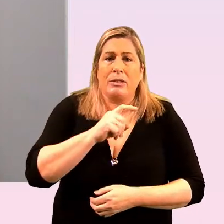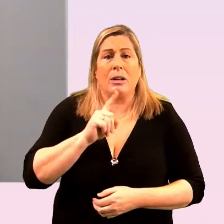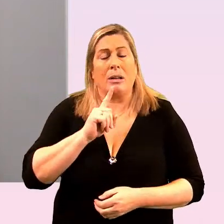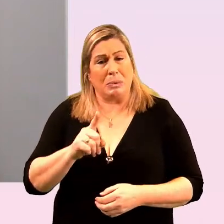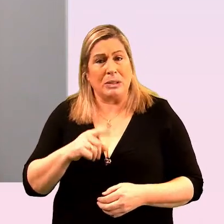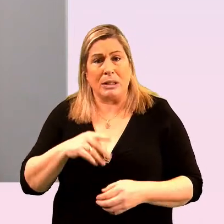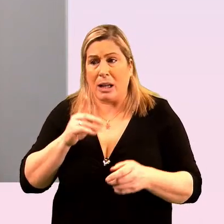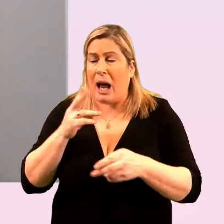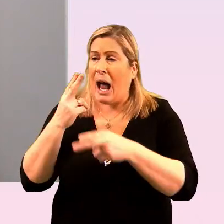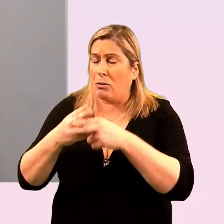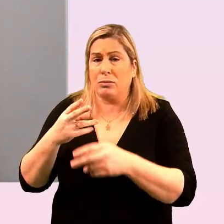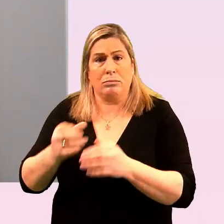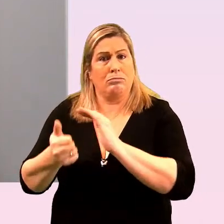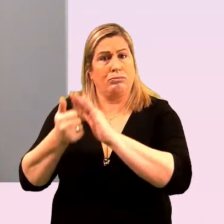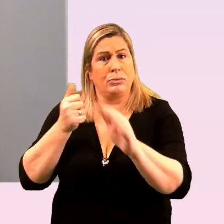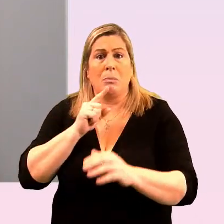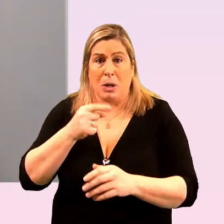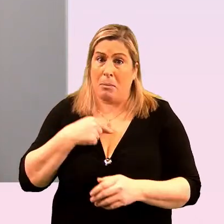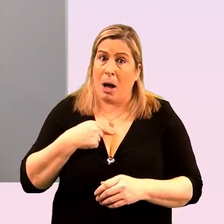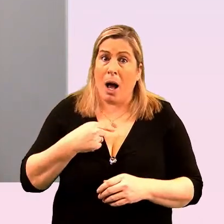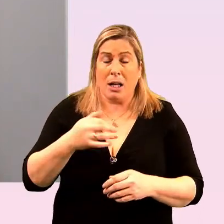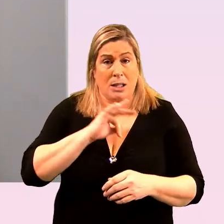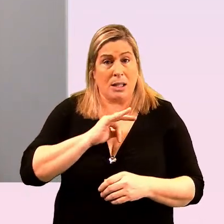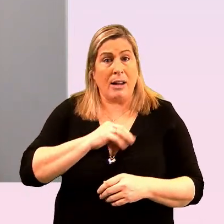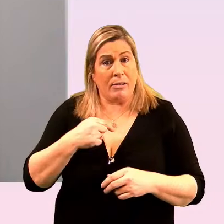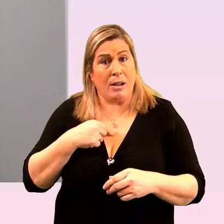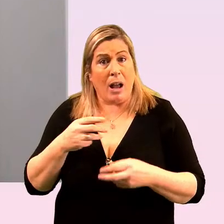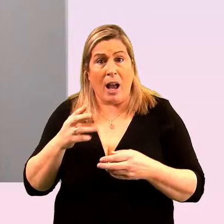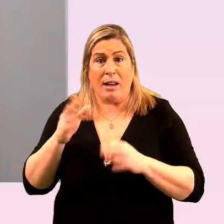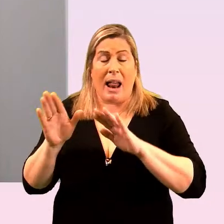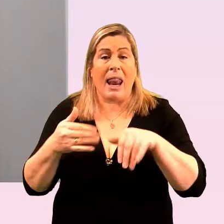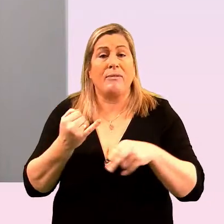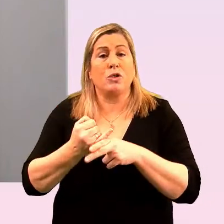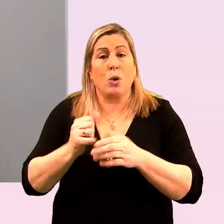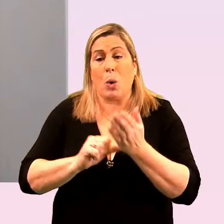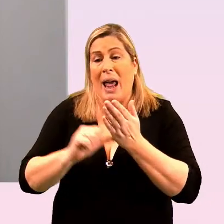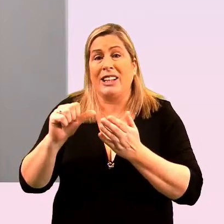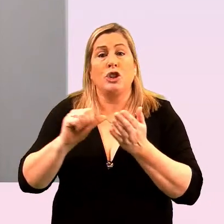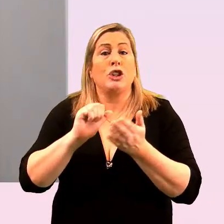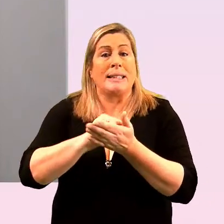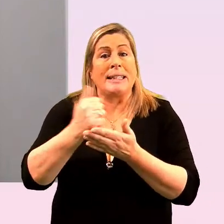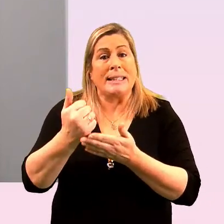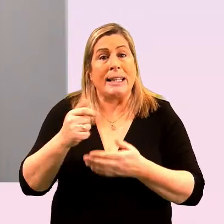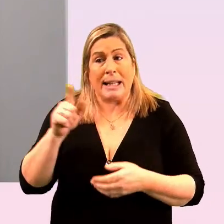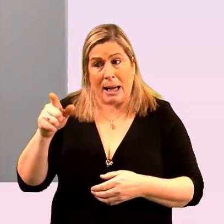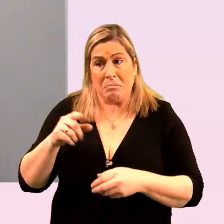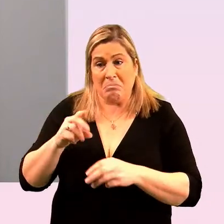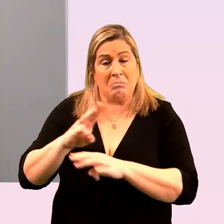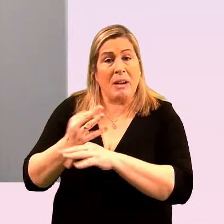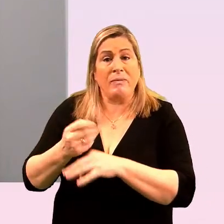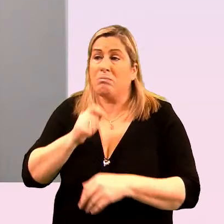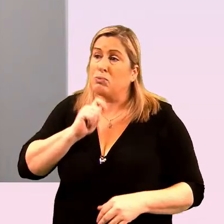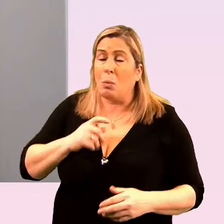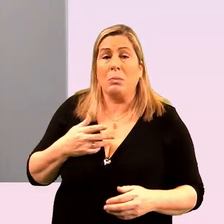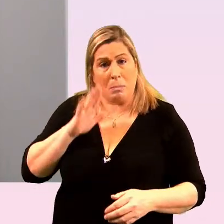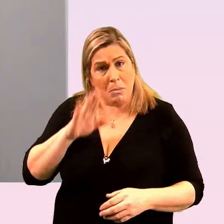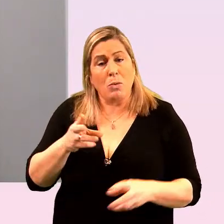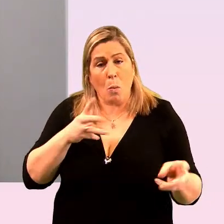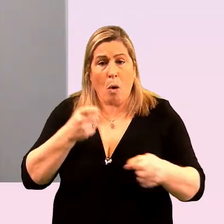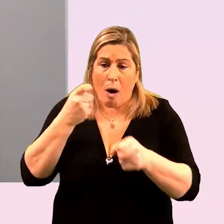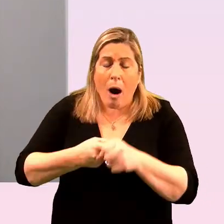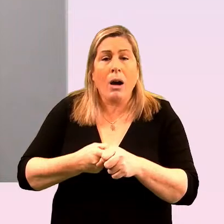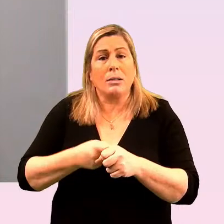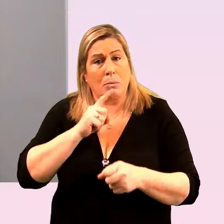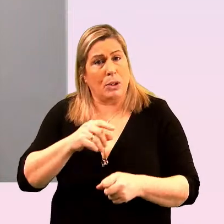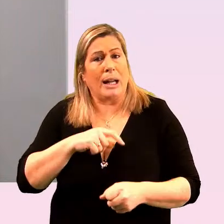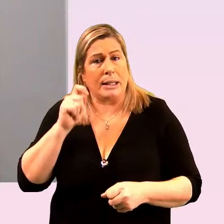16 and it was instilled into me to work really, really hard from that age. So I think that that's something that would really be beneficial for people to look up, is that youth employment scheme. I have so